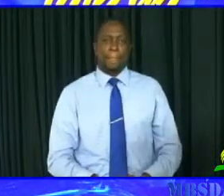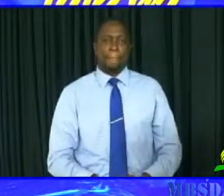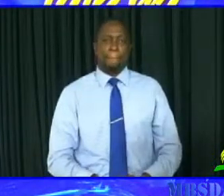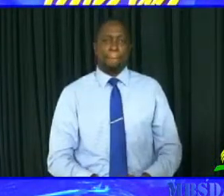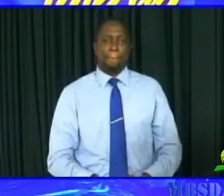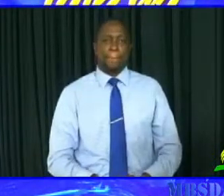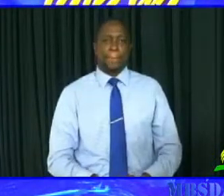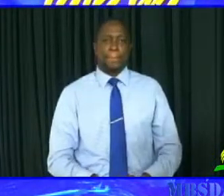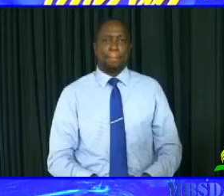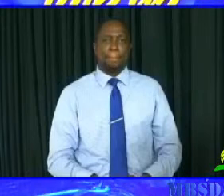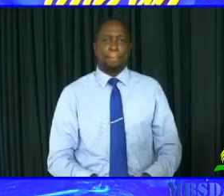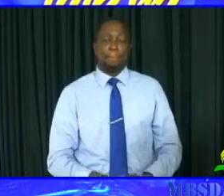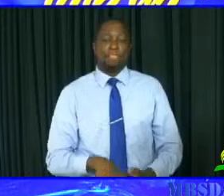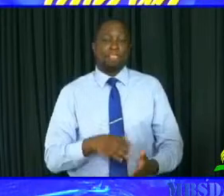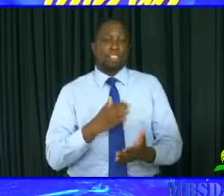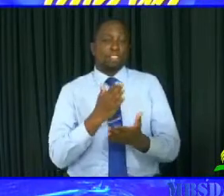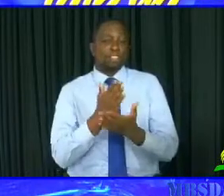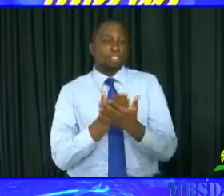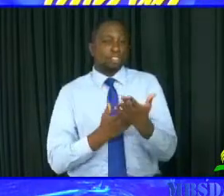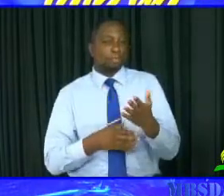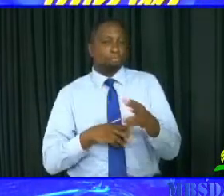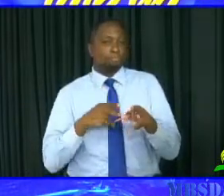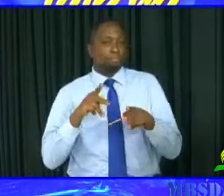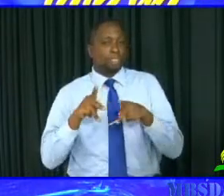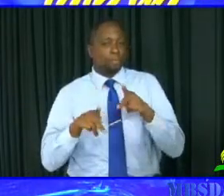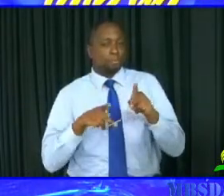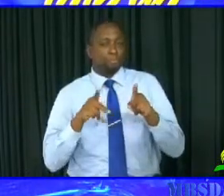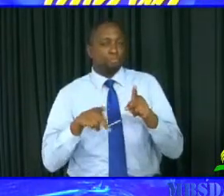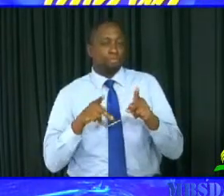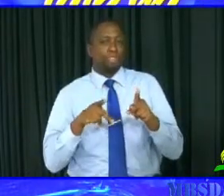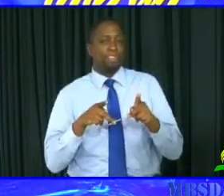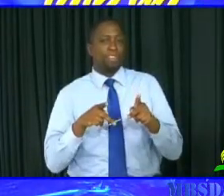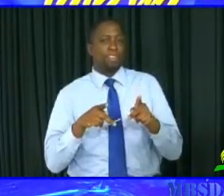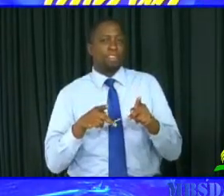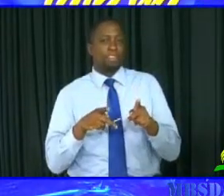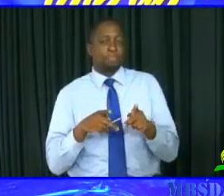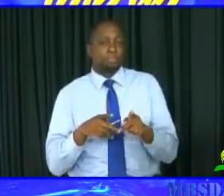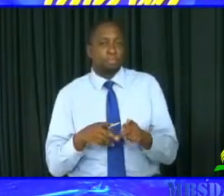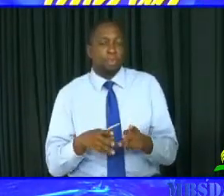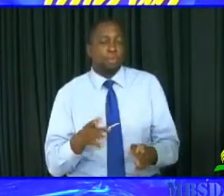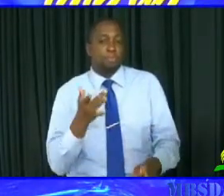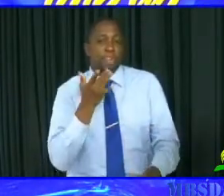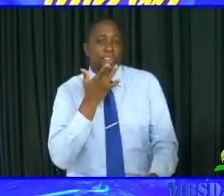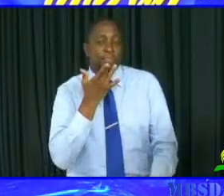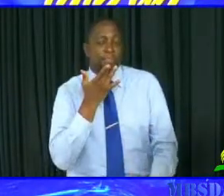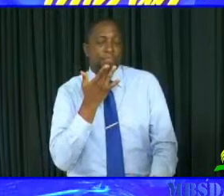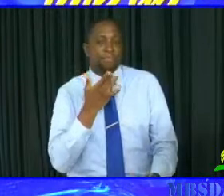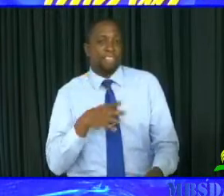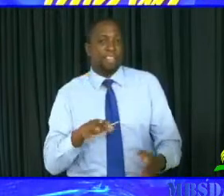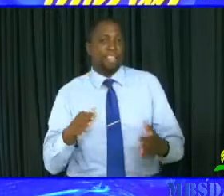Some folks would rather have